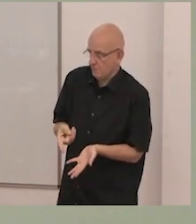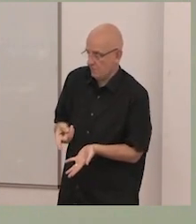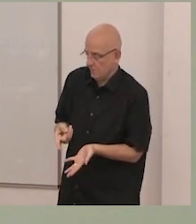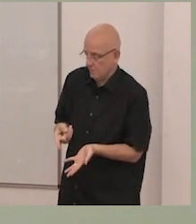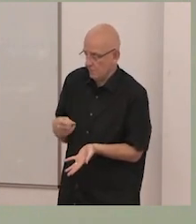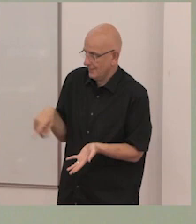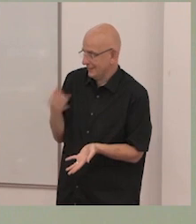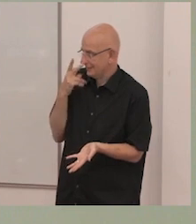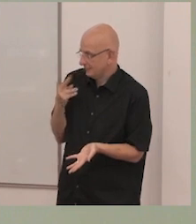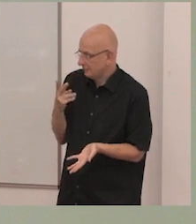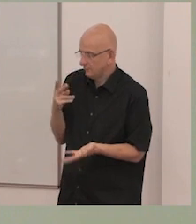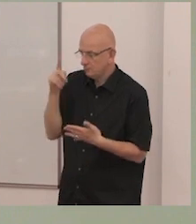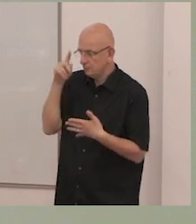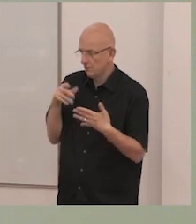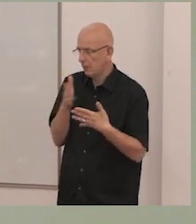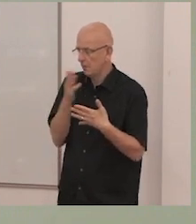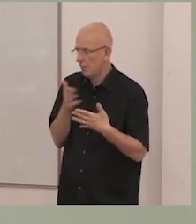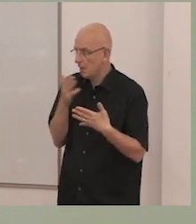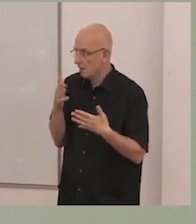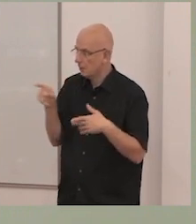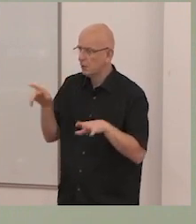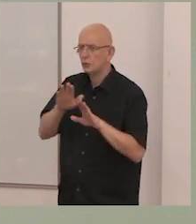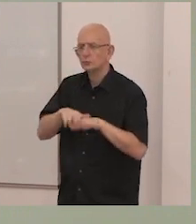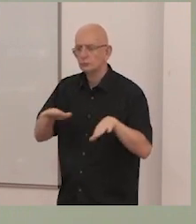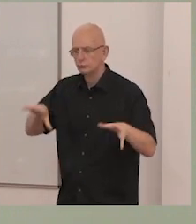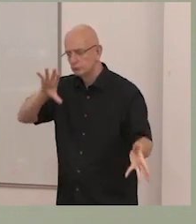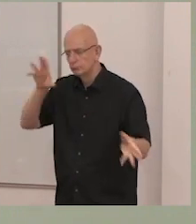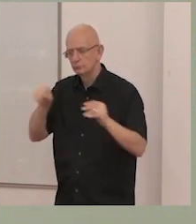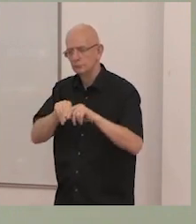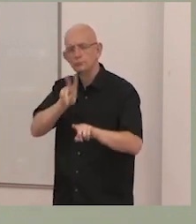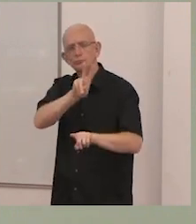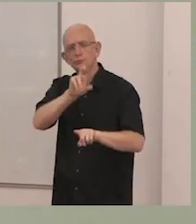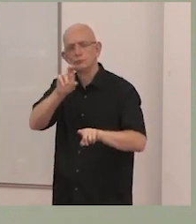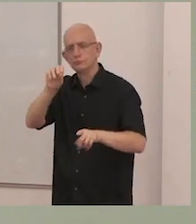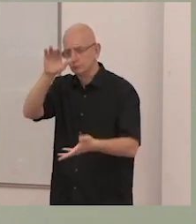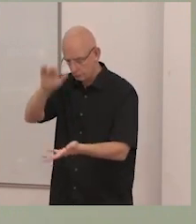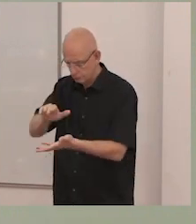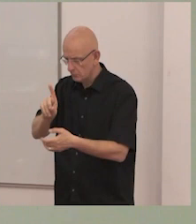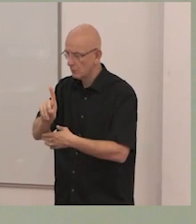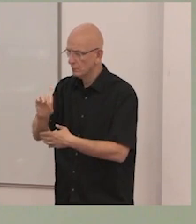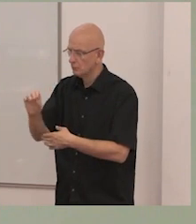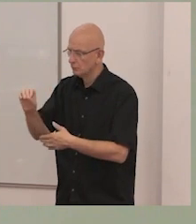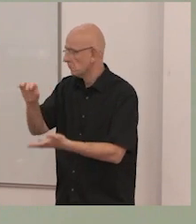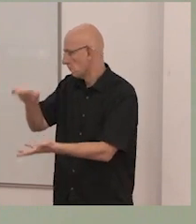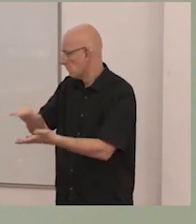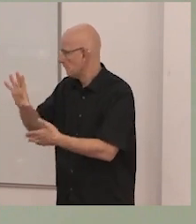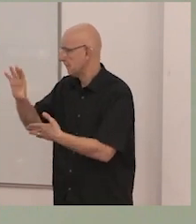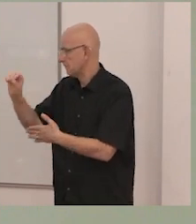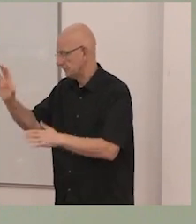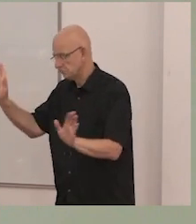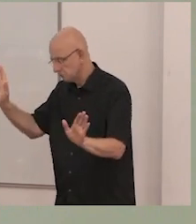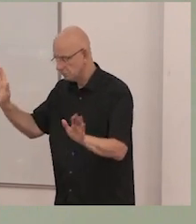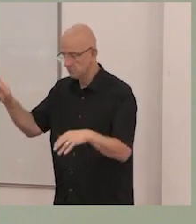100, or let's say to 50, I do not think this, in one institution, I do not think that this is